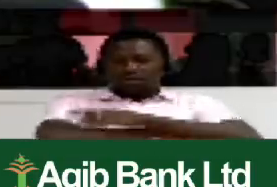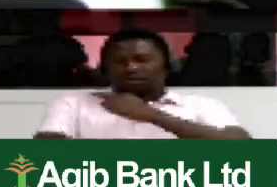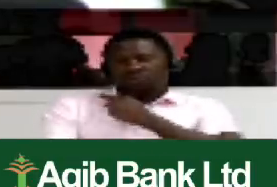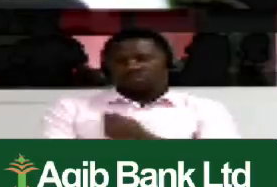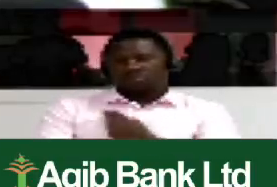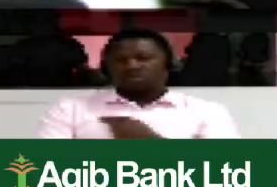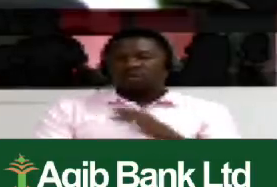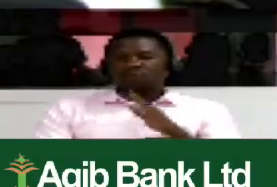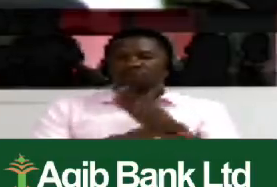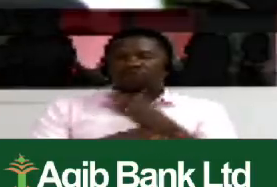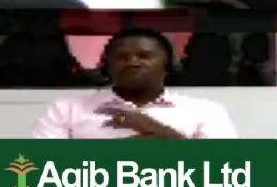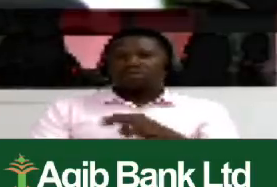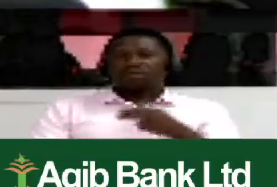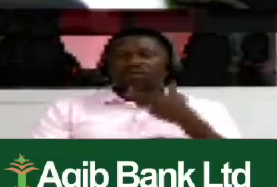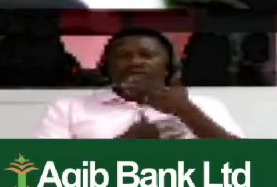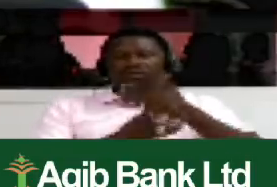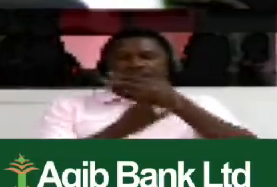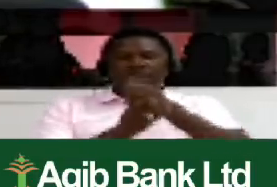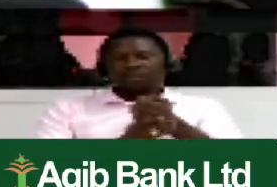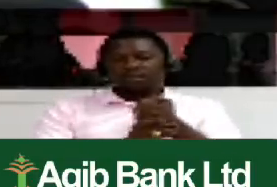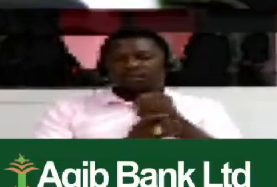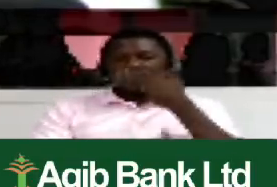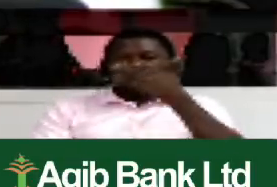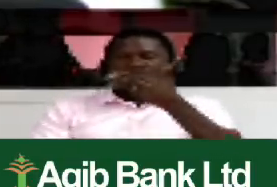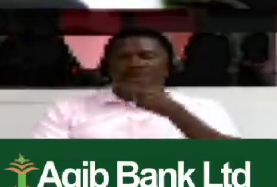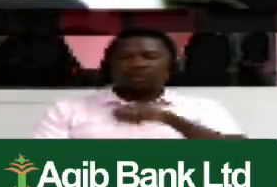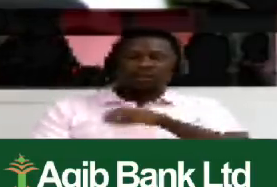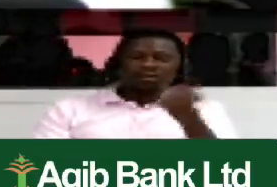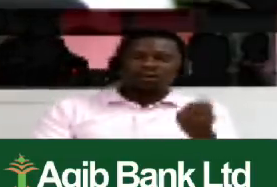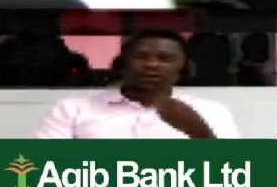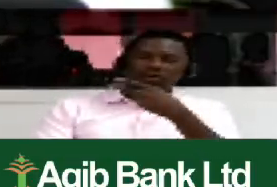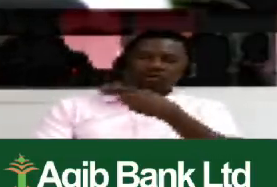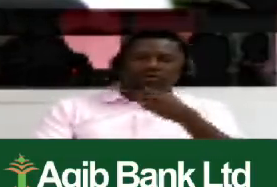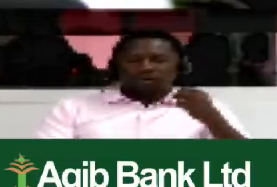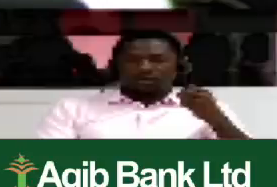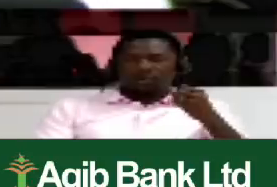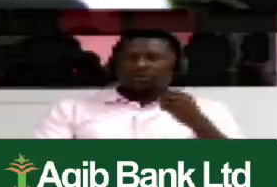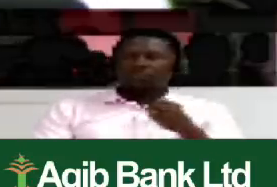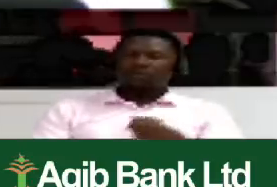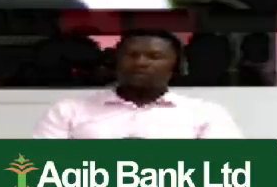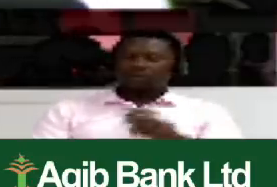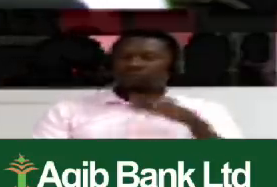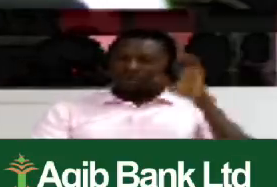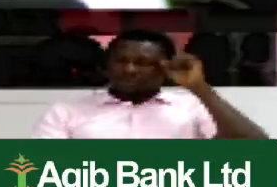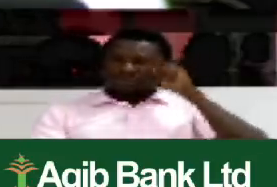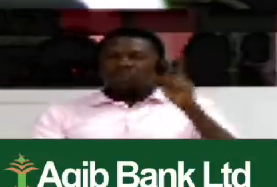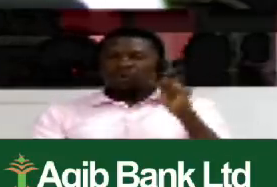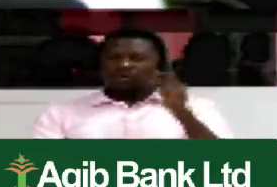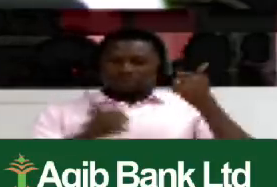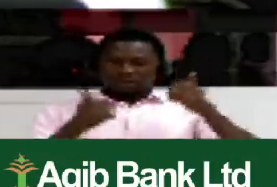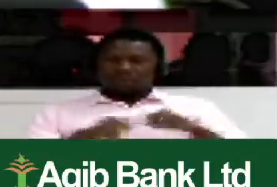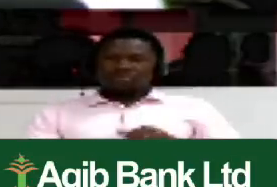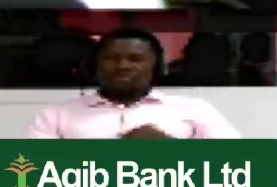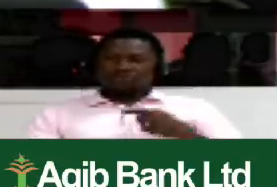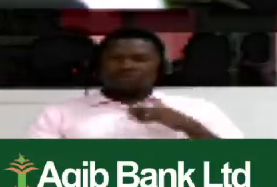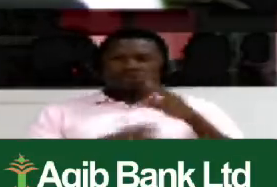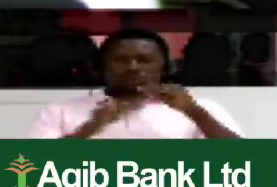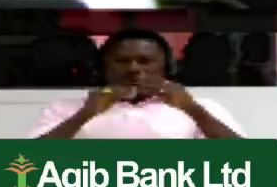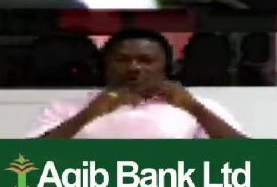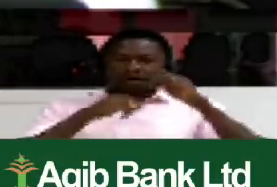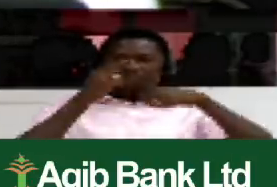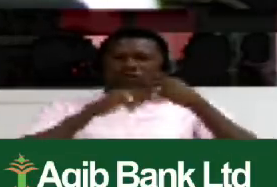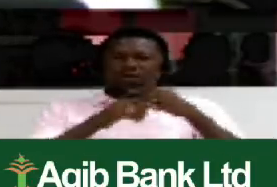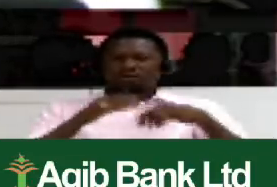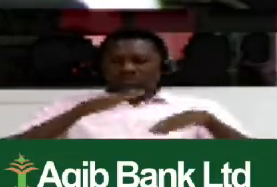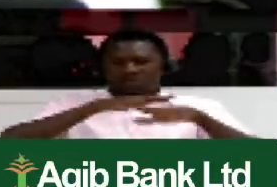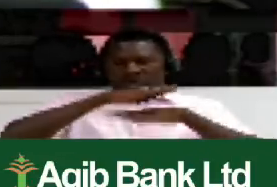between 1999 and 2000, just so we have an understanding of what's to come. Then we will talk about the background, so